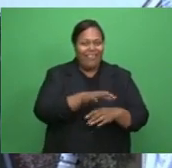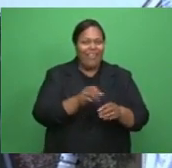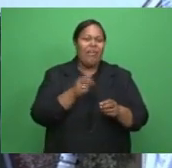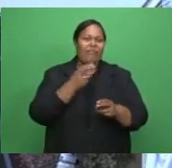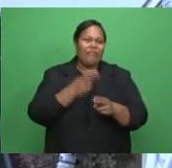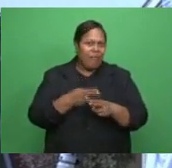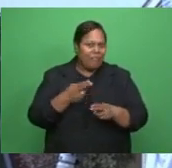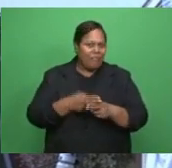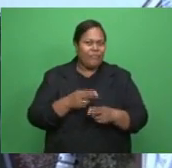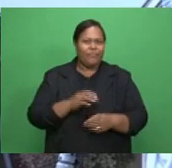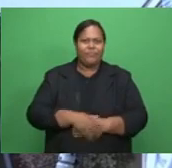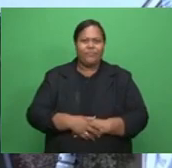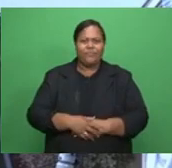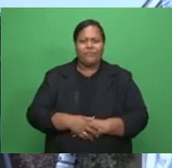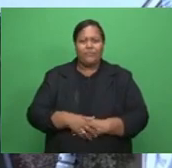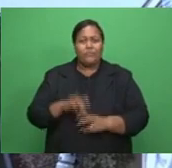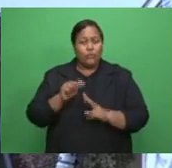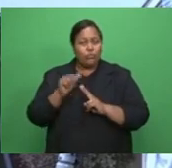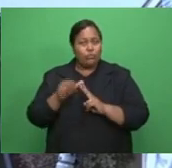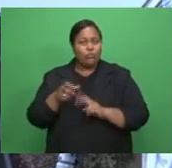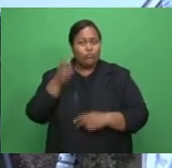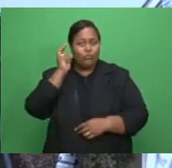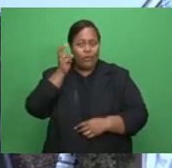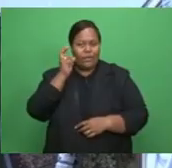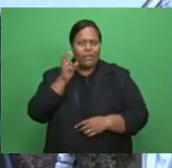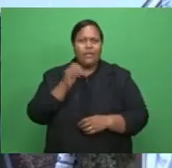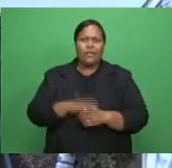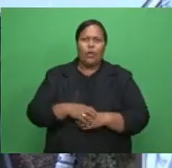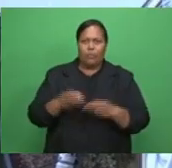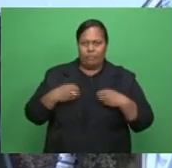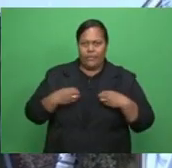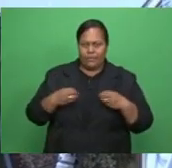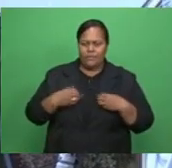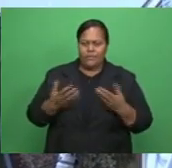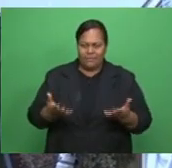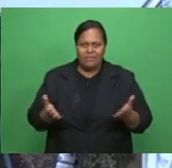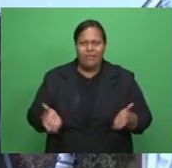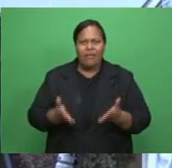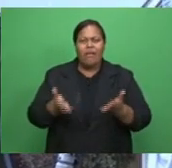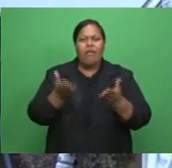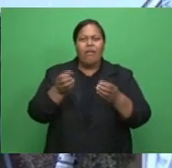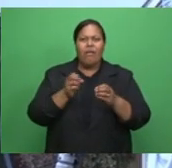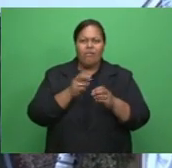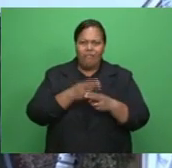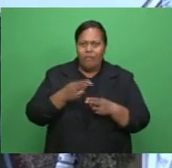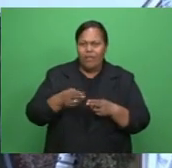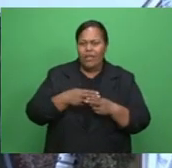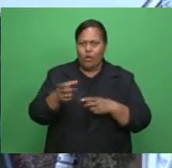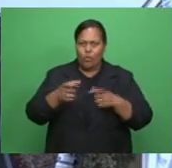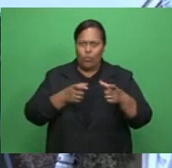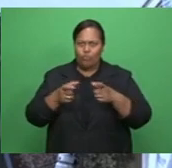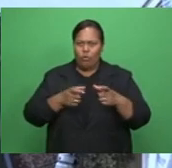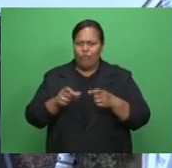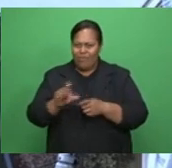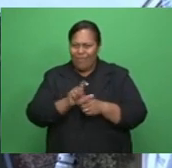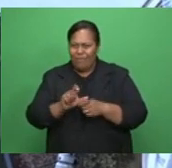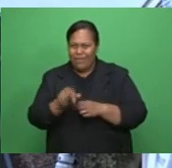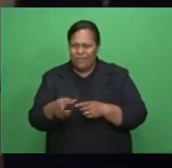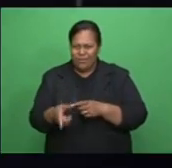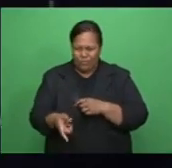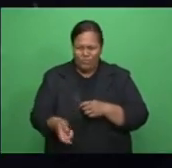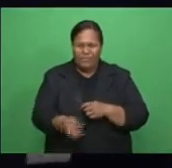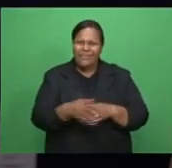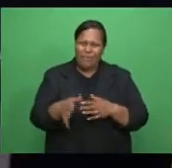taking serious training on organic farming and controlled use of herbicide under the Ministry of